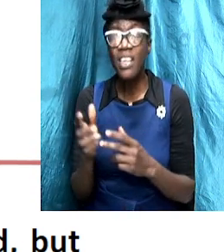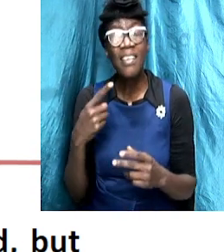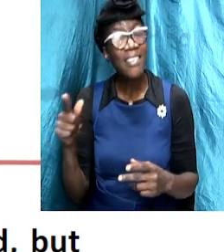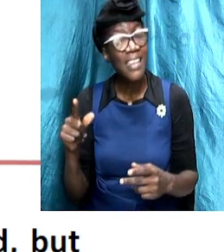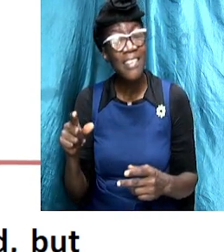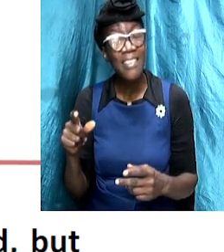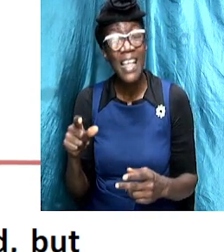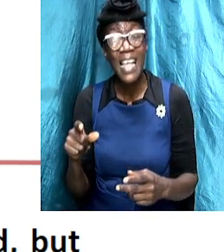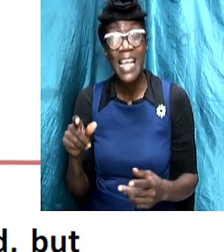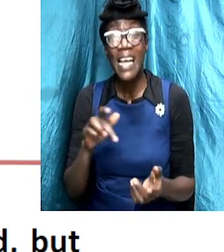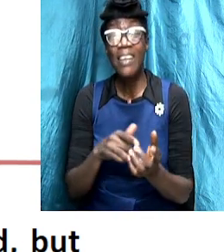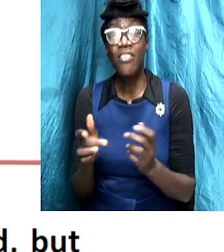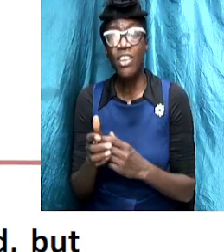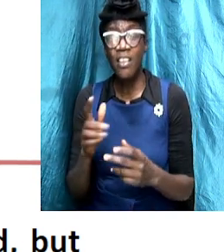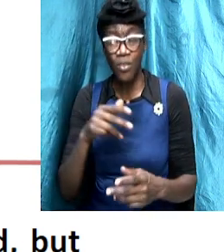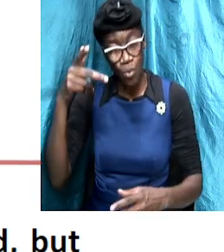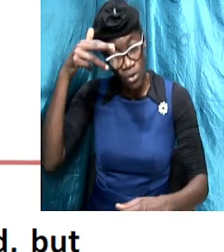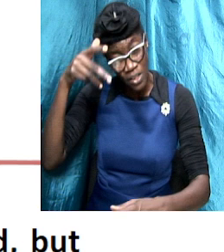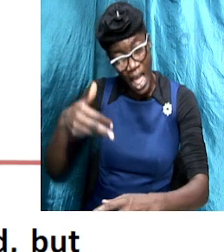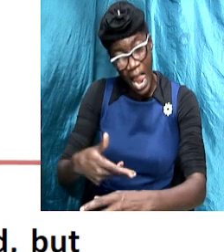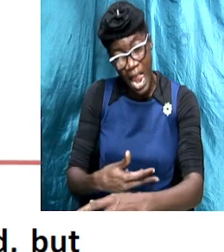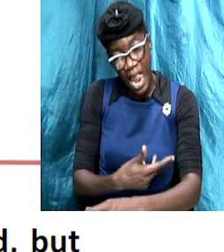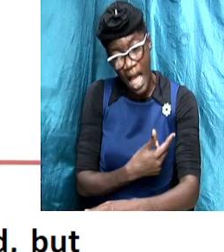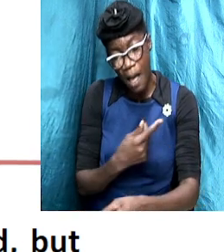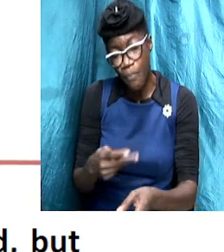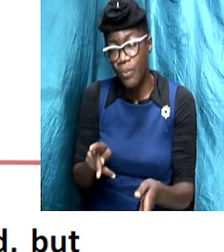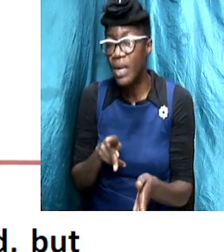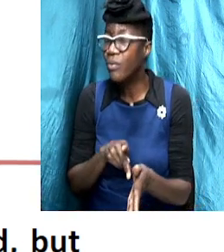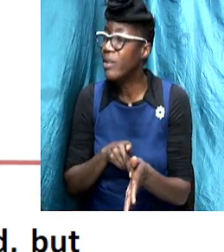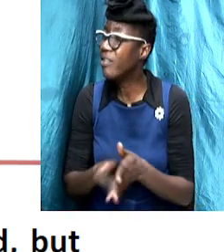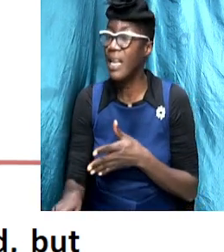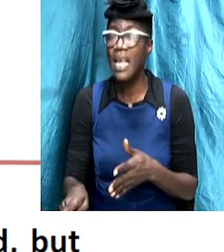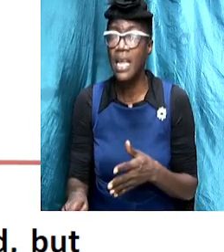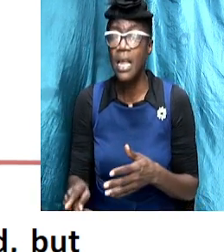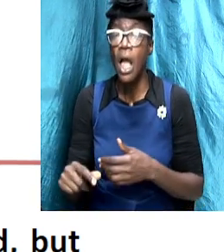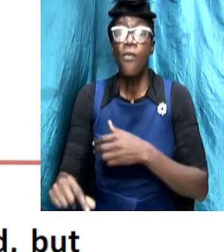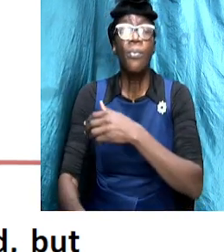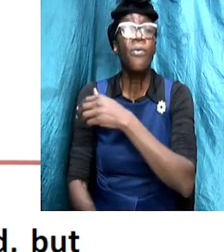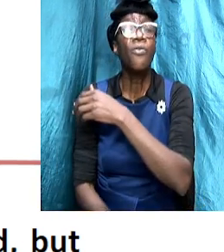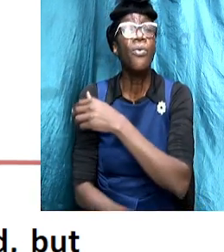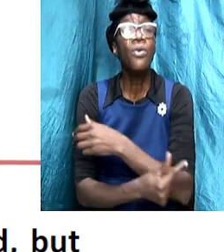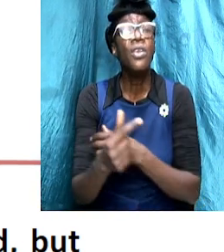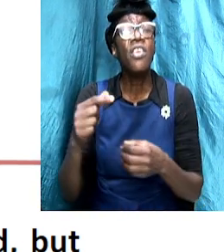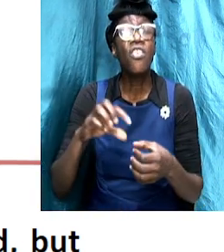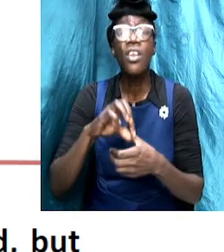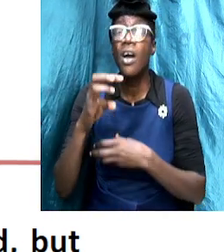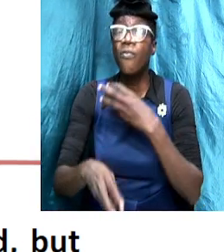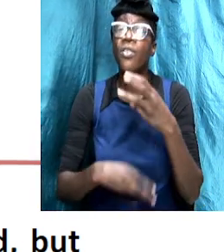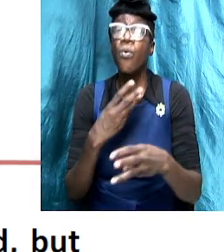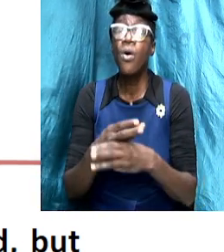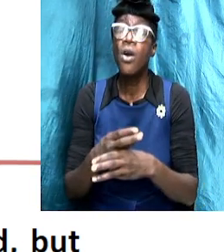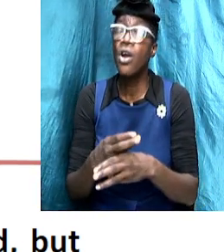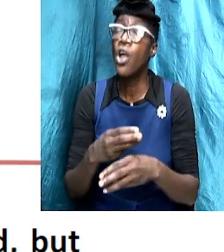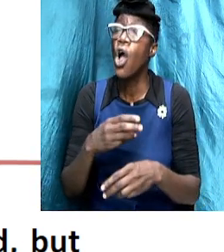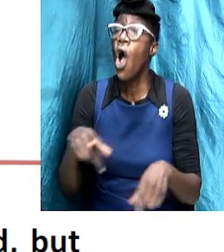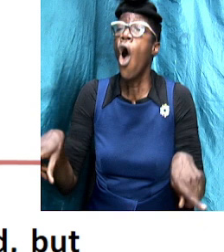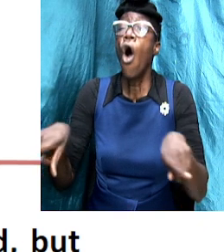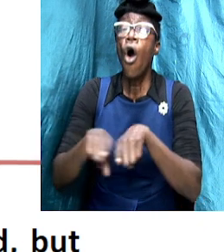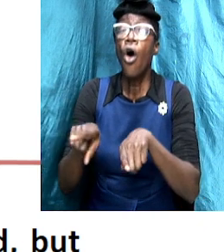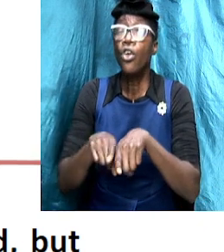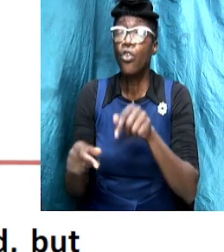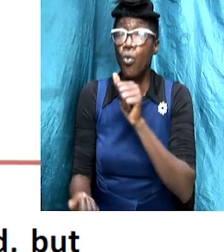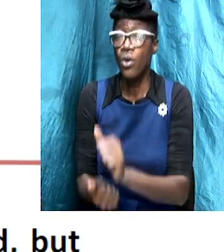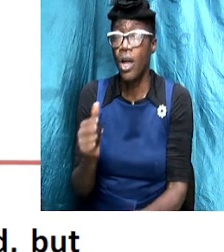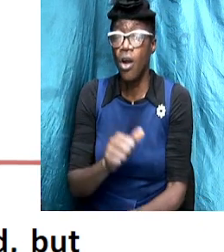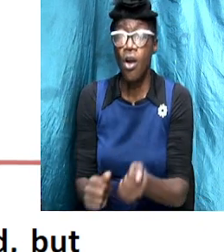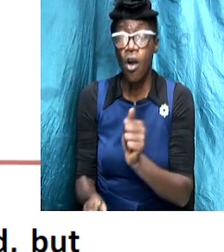the lamb that was slain from the foundation of the world, he's also the conquering lion of the tribe of